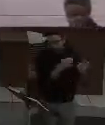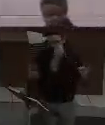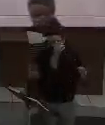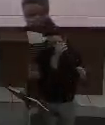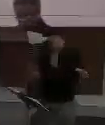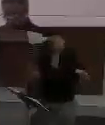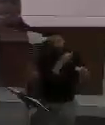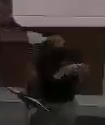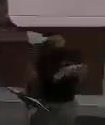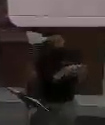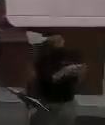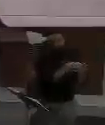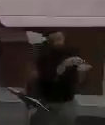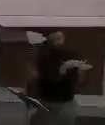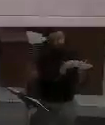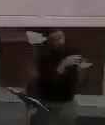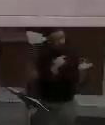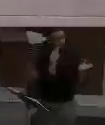bold.